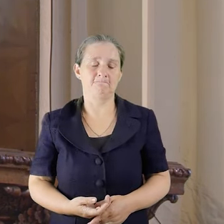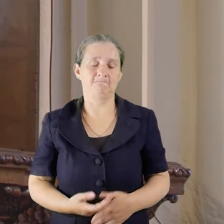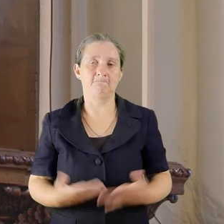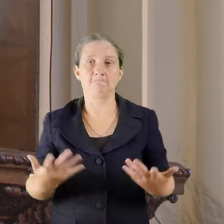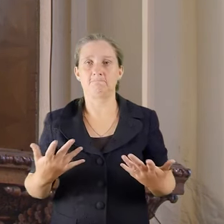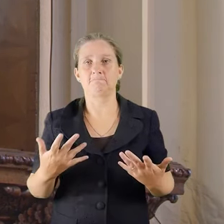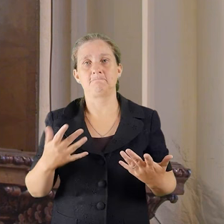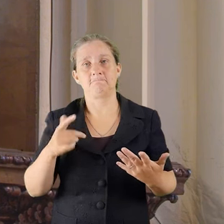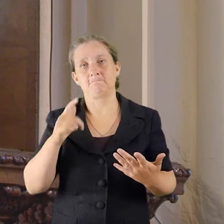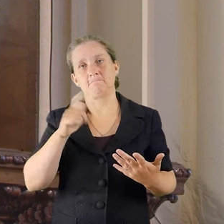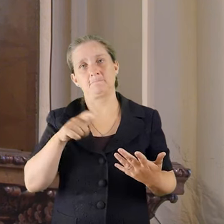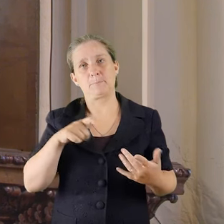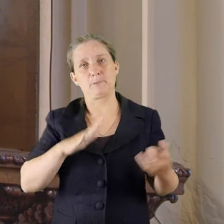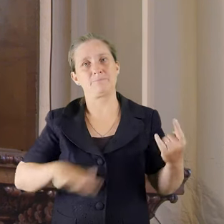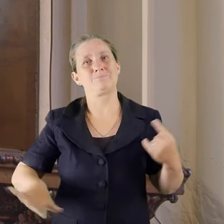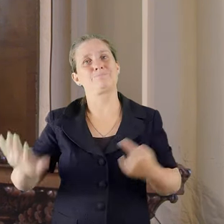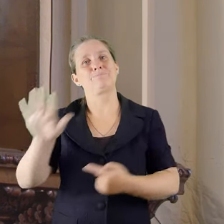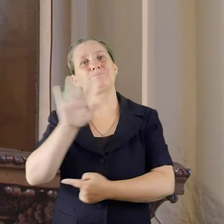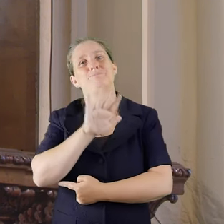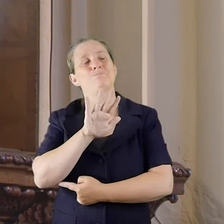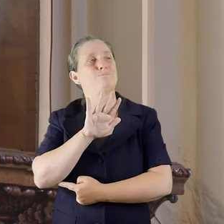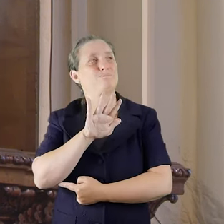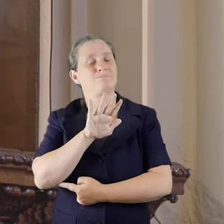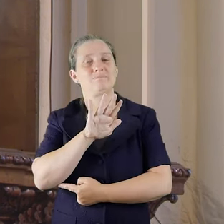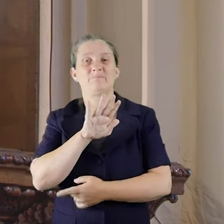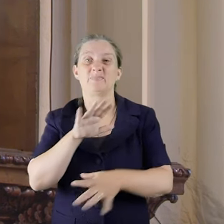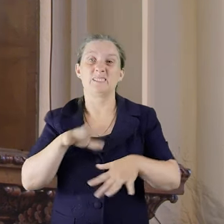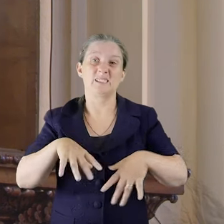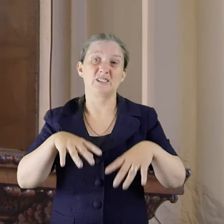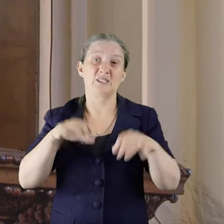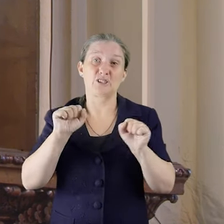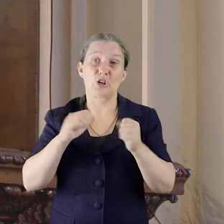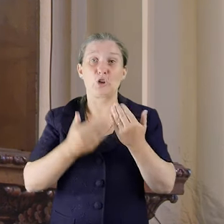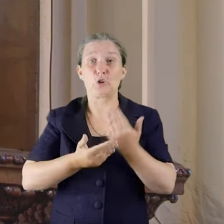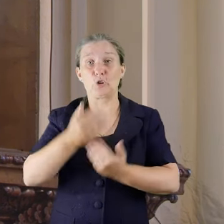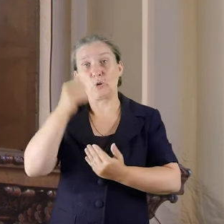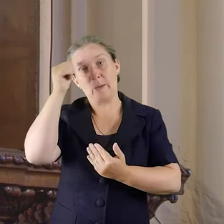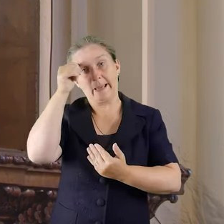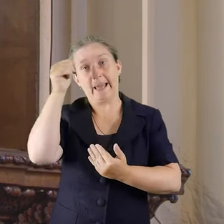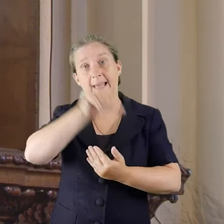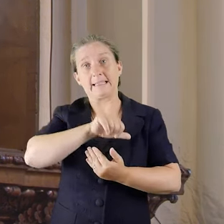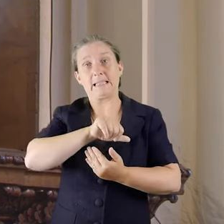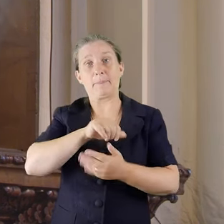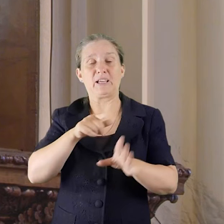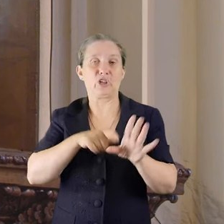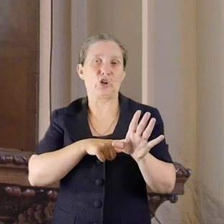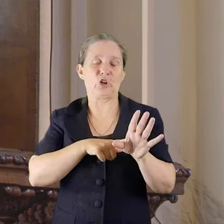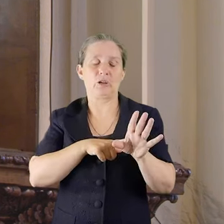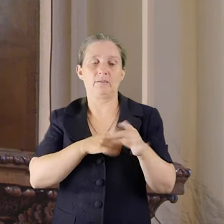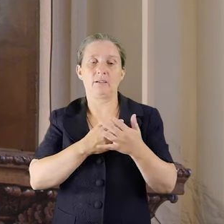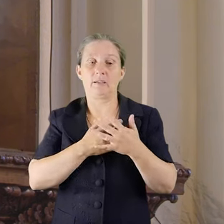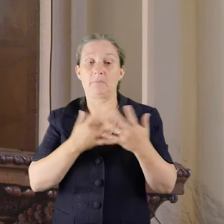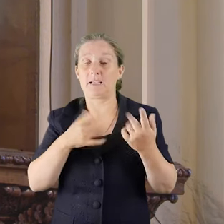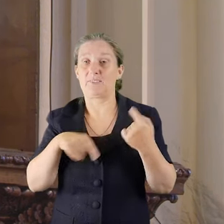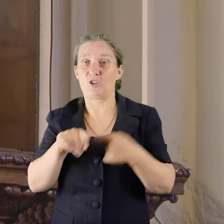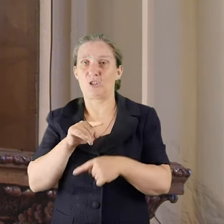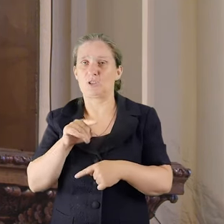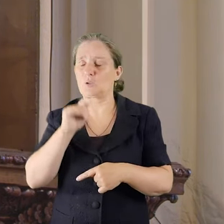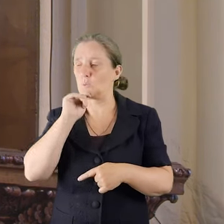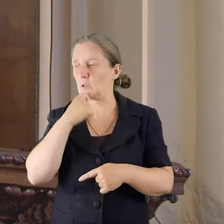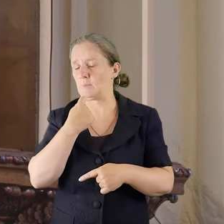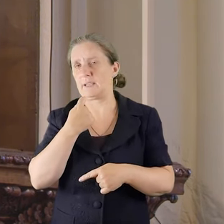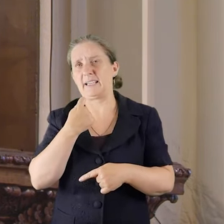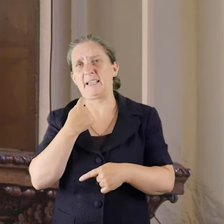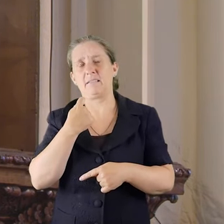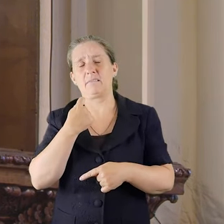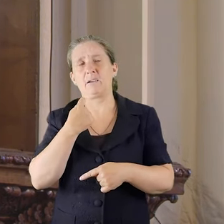As people across the country begin a new school or academic year, many of us will find ourselves